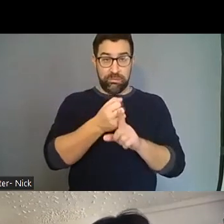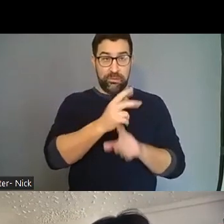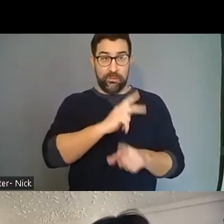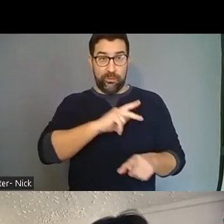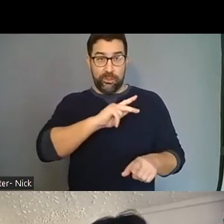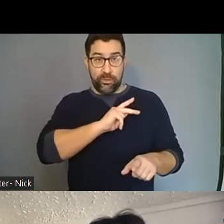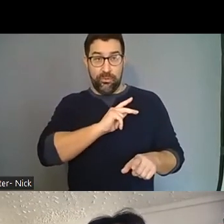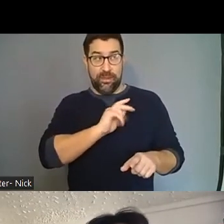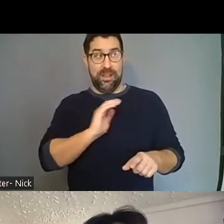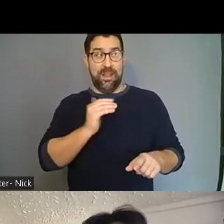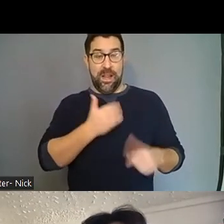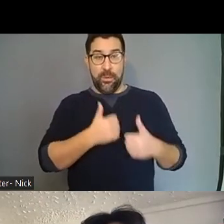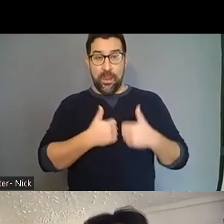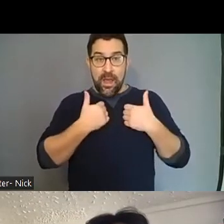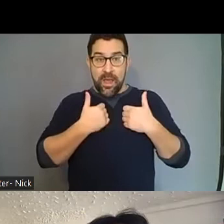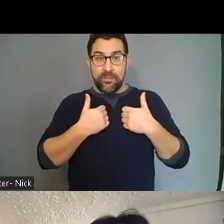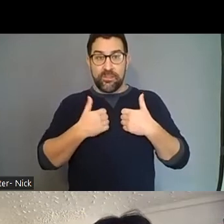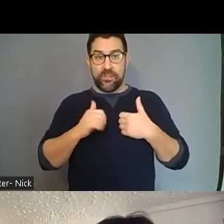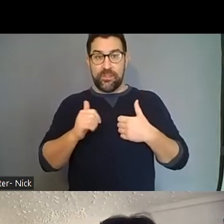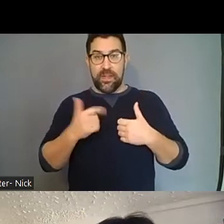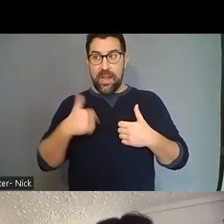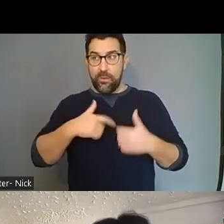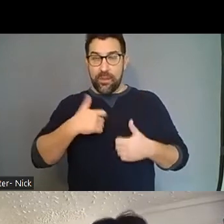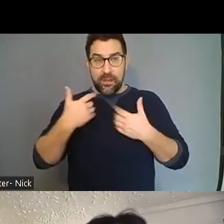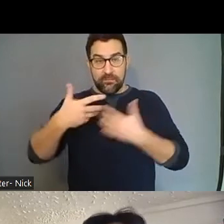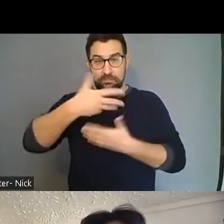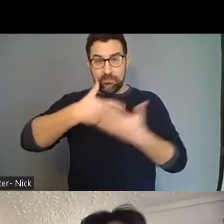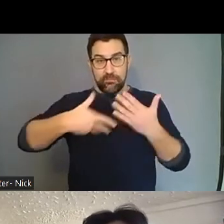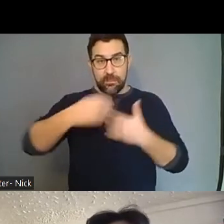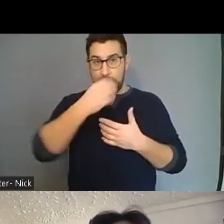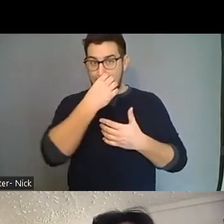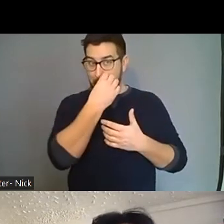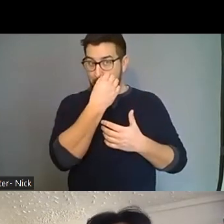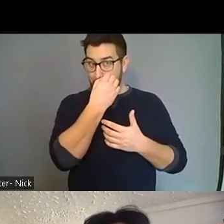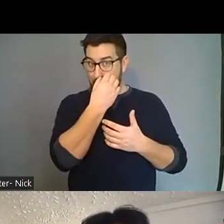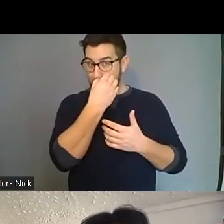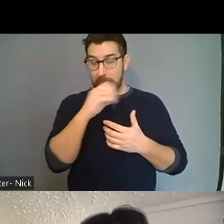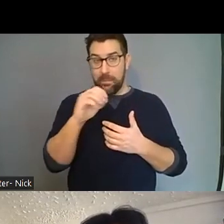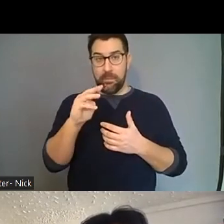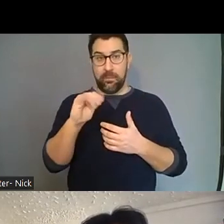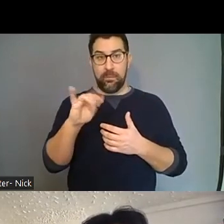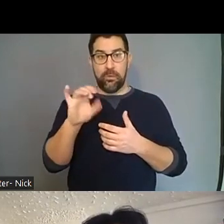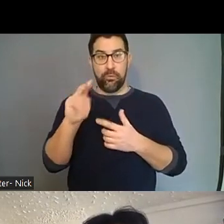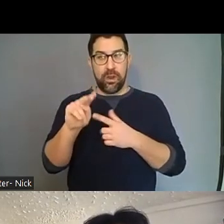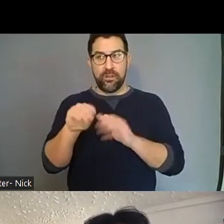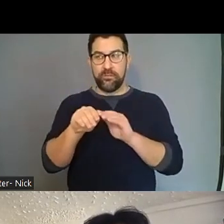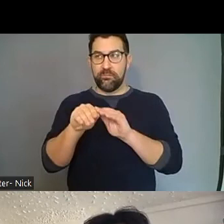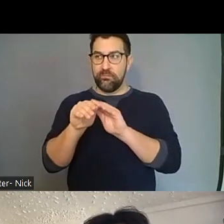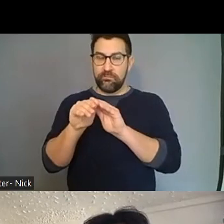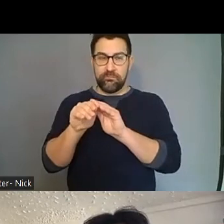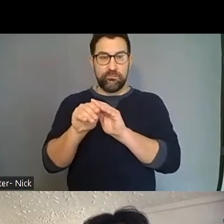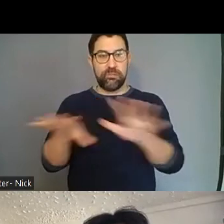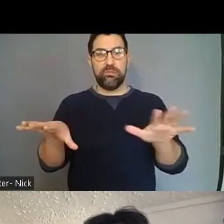lives, but those around us, because of how, you know, highly contagious Omicron is.